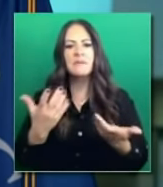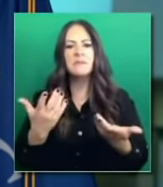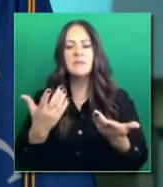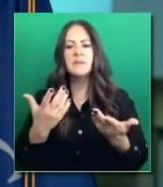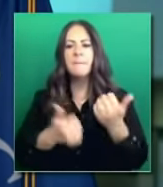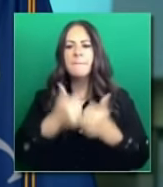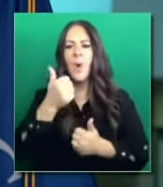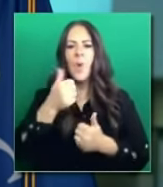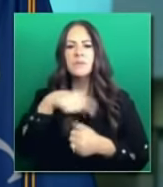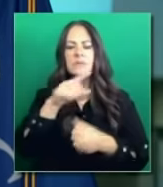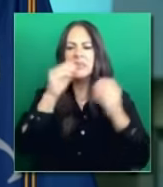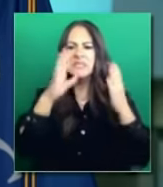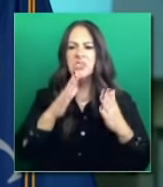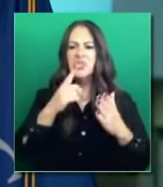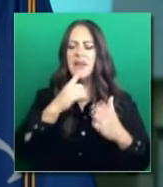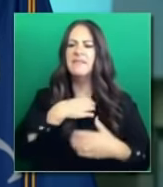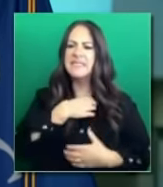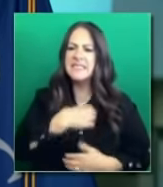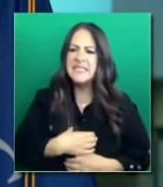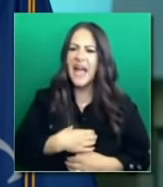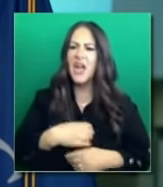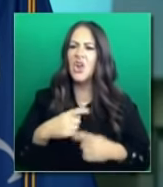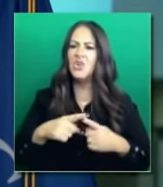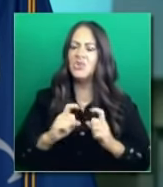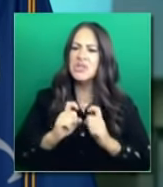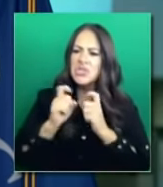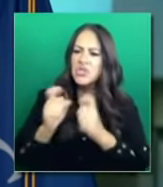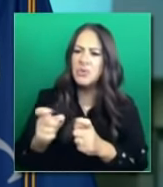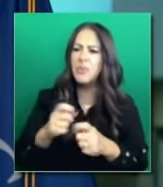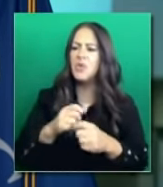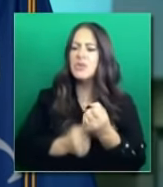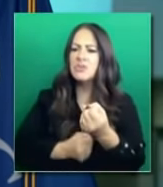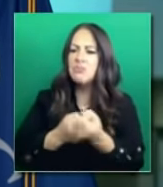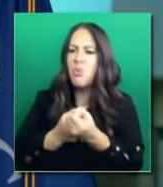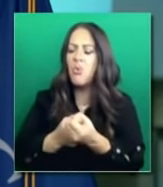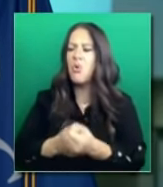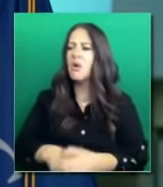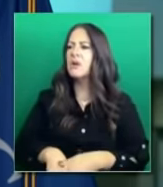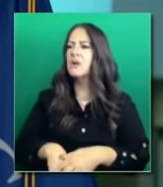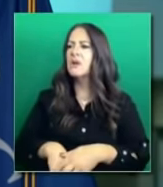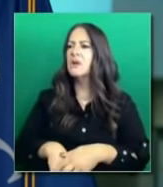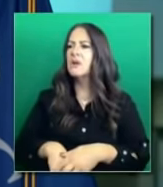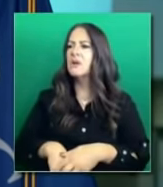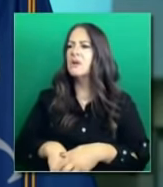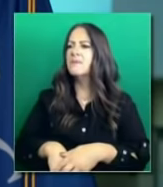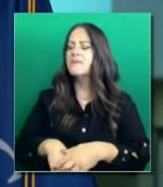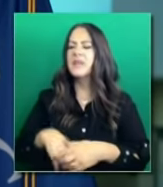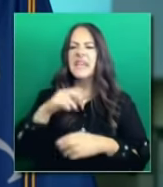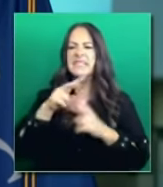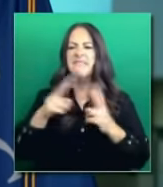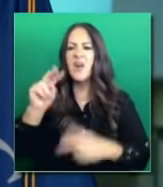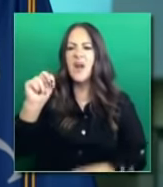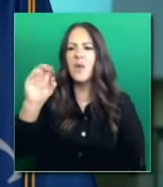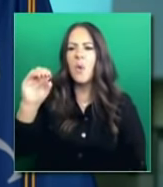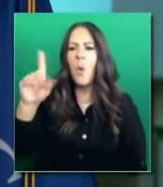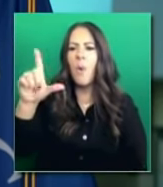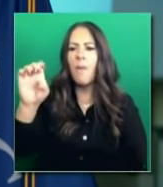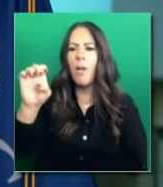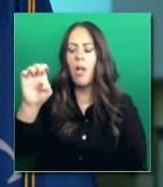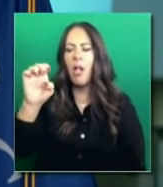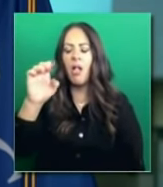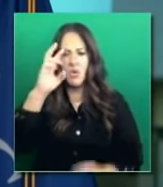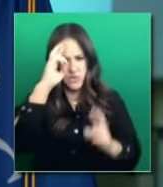for service, a deep desire of contribution that defines this extraordinary and noble profession. As it relates to the